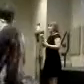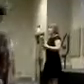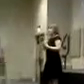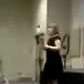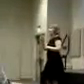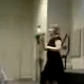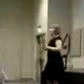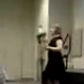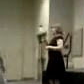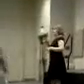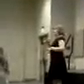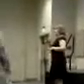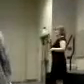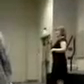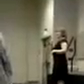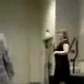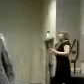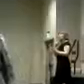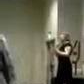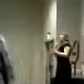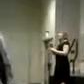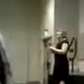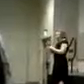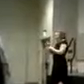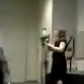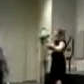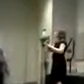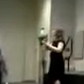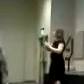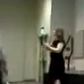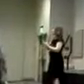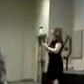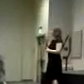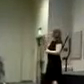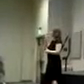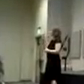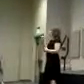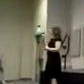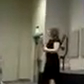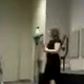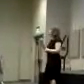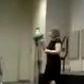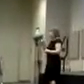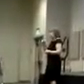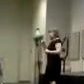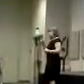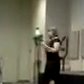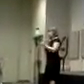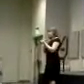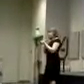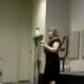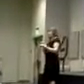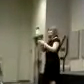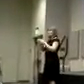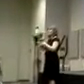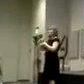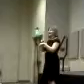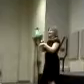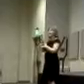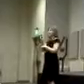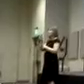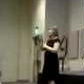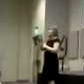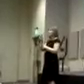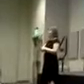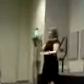With Casey being recognized as a dynamic center for the arts, would you commit to supporting increases in the National Endowment for Arts now